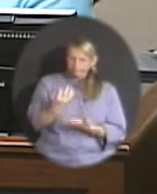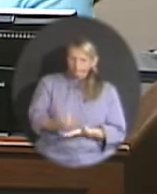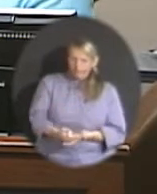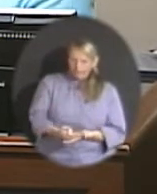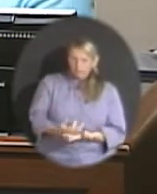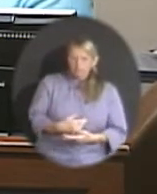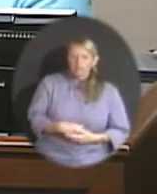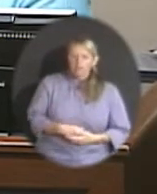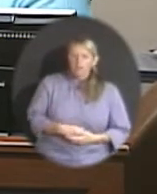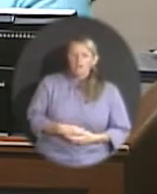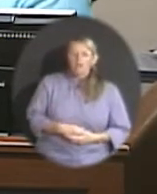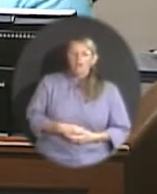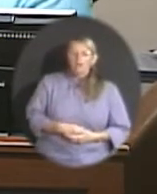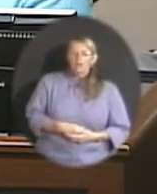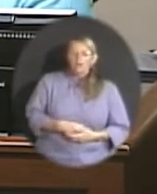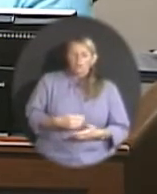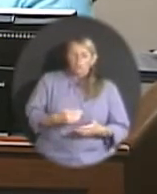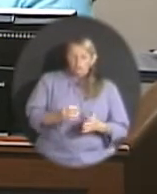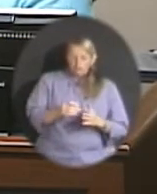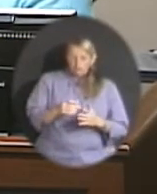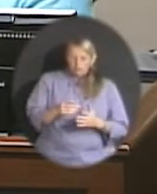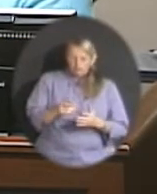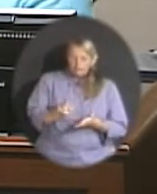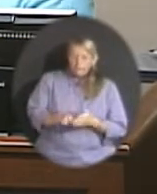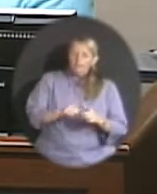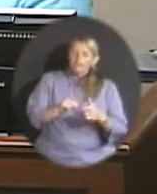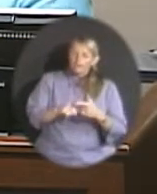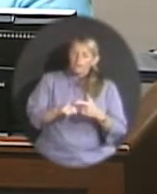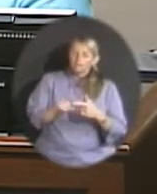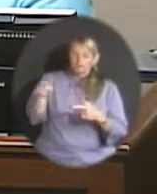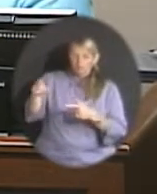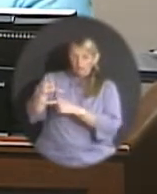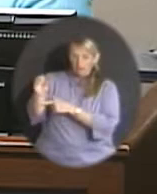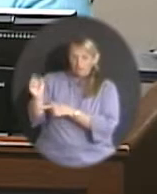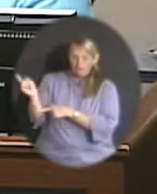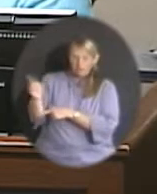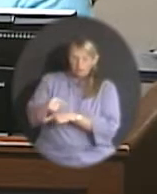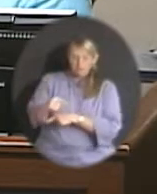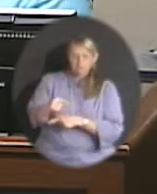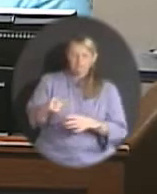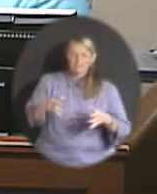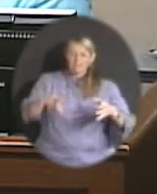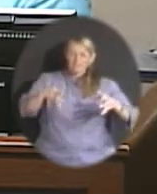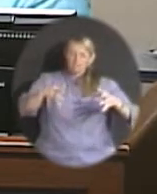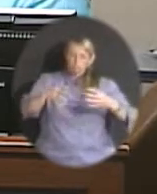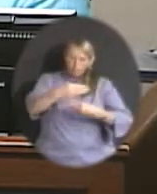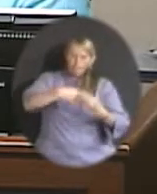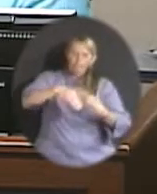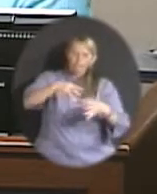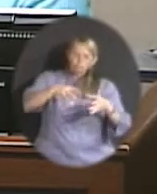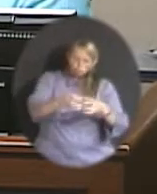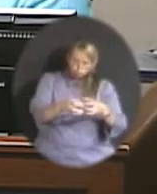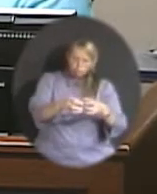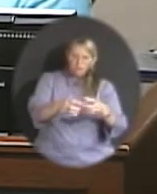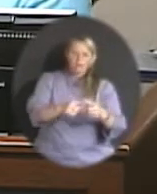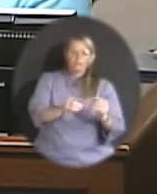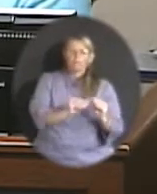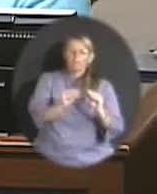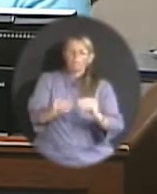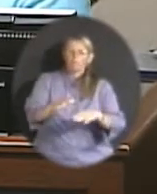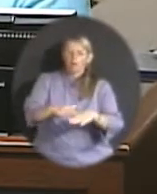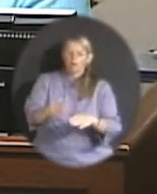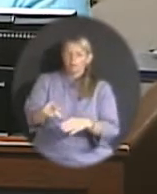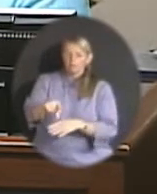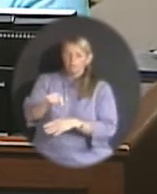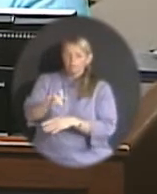They then come out to the site, shrink wrap the machine, pallet it, and take it off site, and they dispose